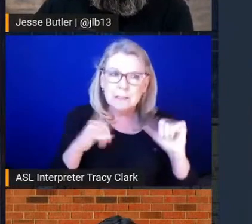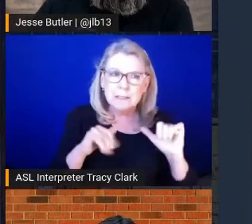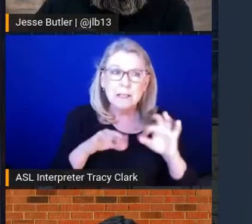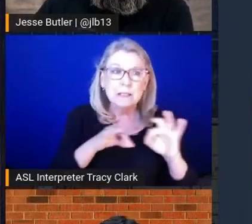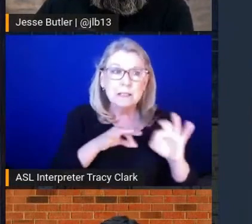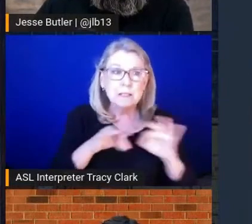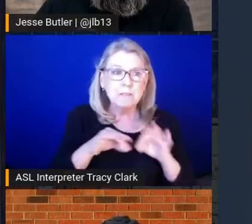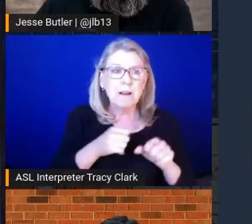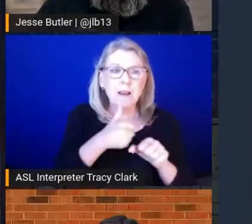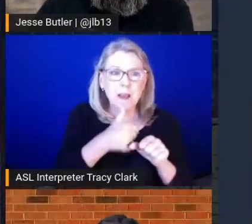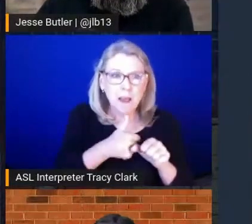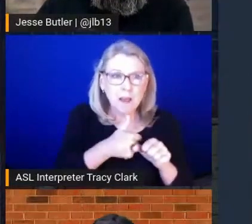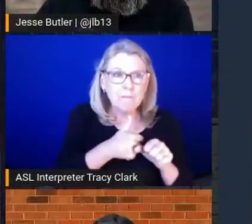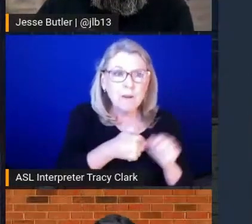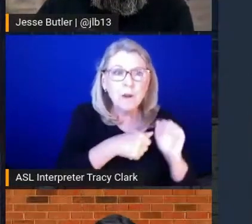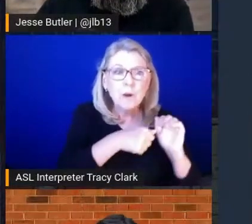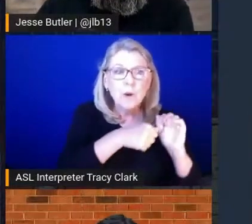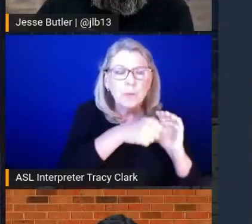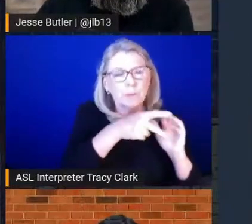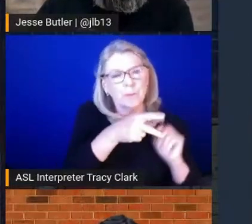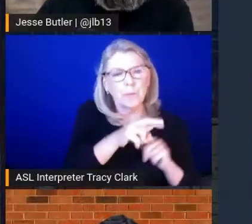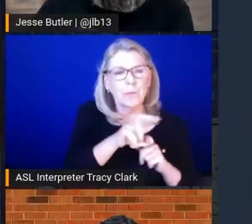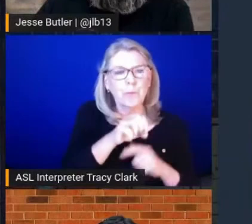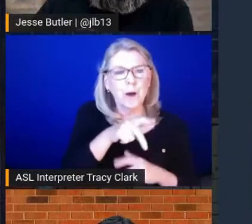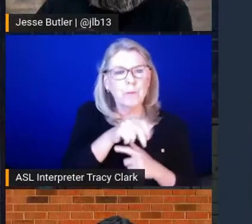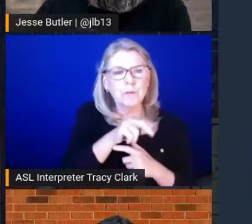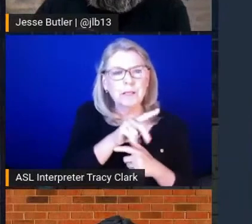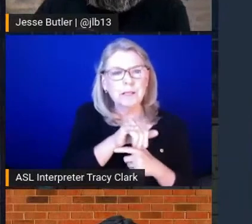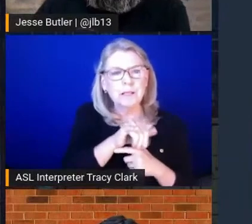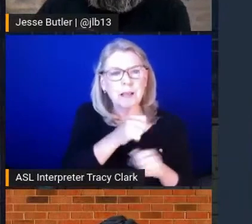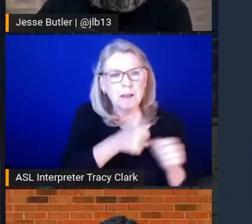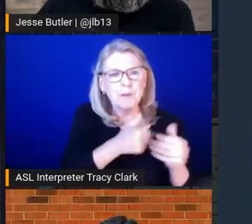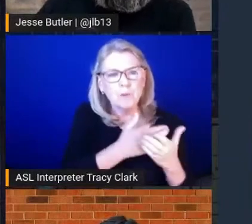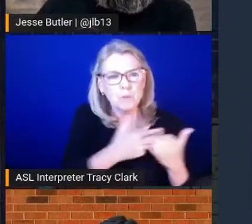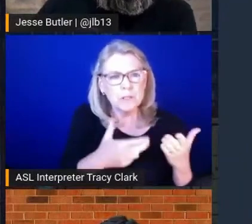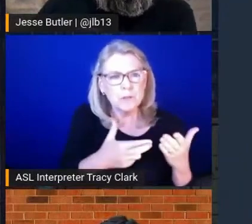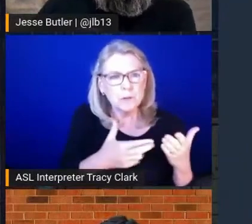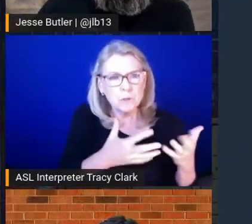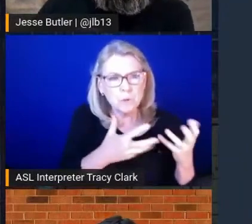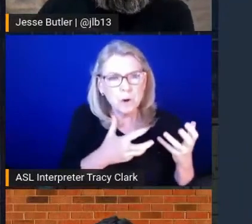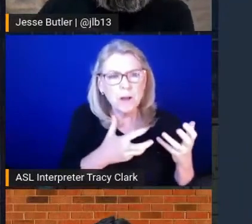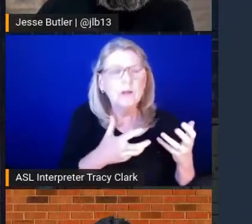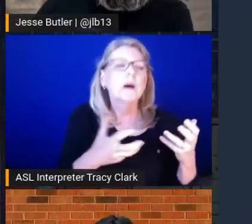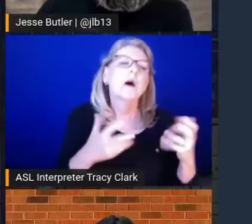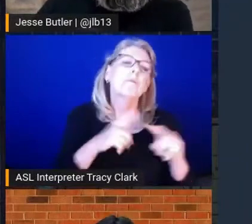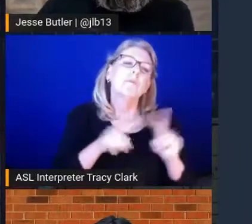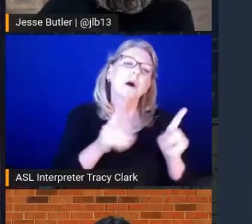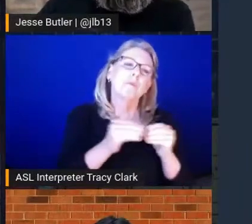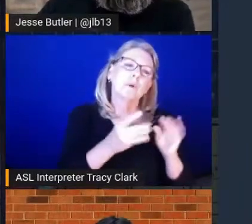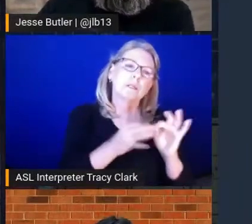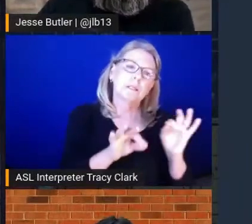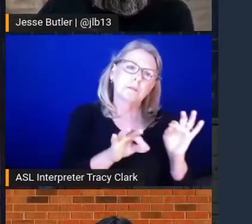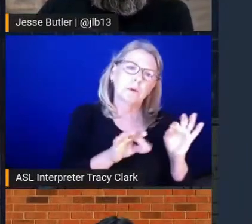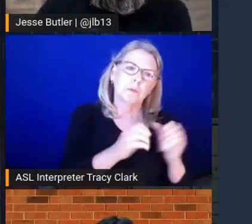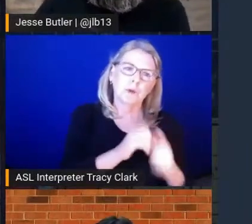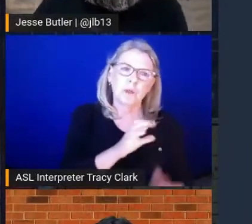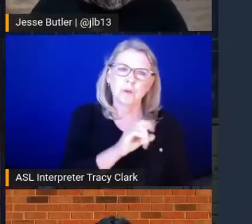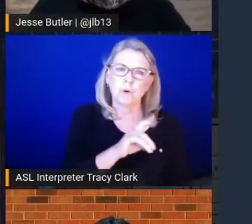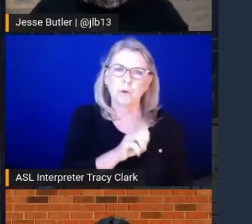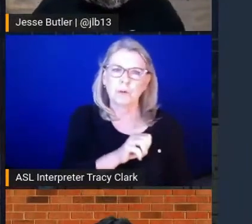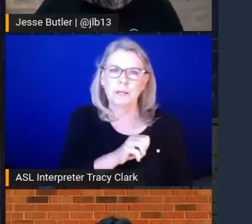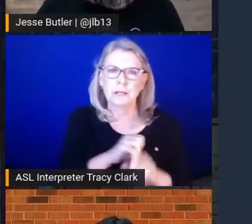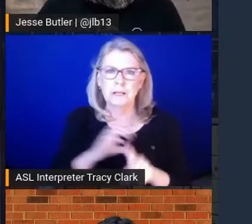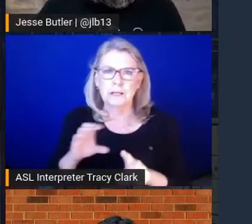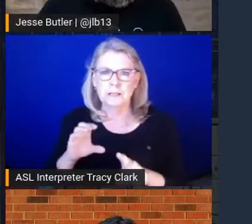you want, but you can just do it simpler with code. CDK8s Plus, however, does hide a few things away from you.